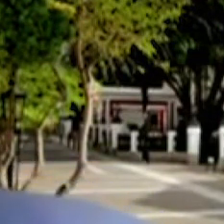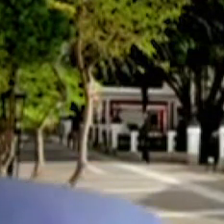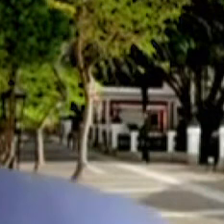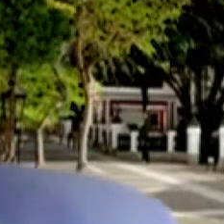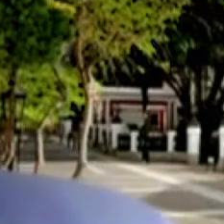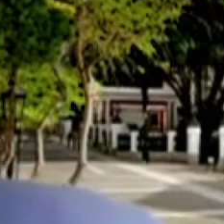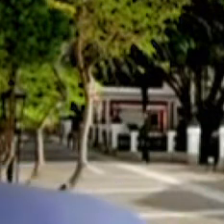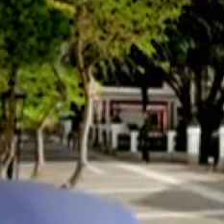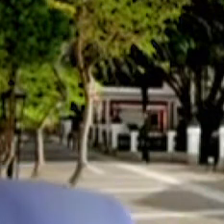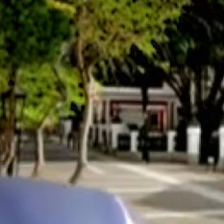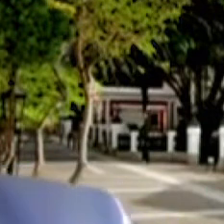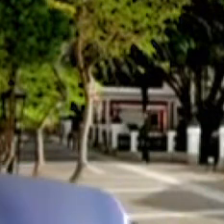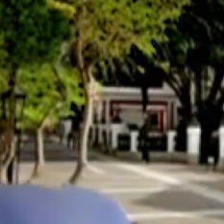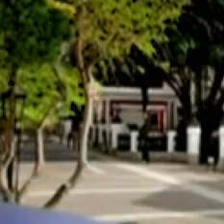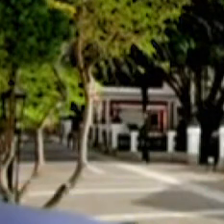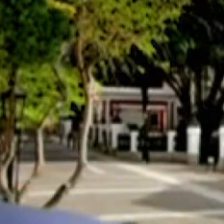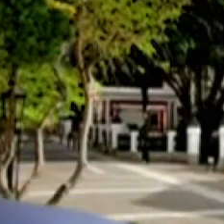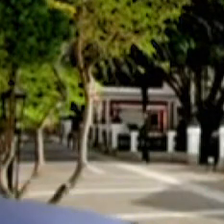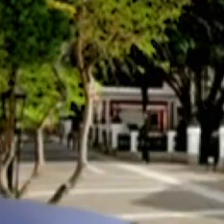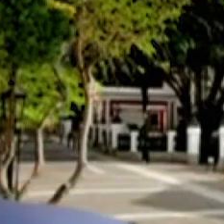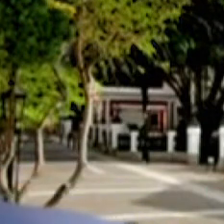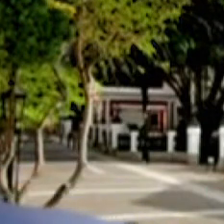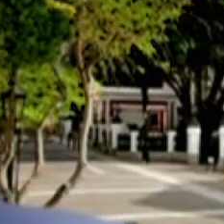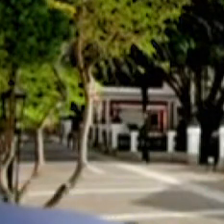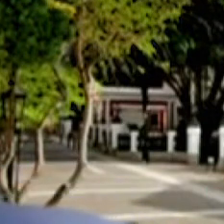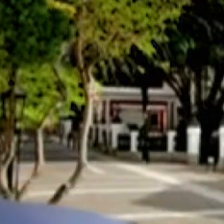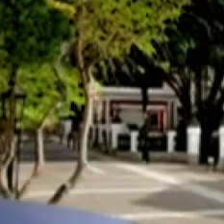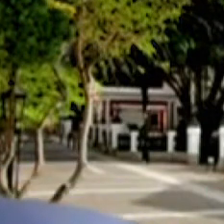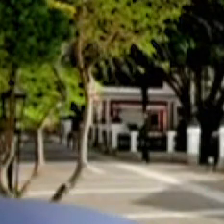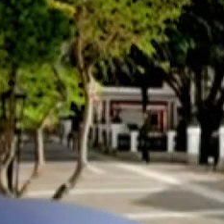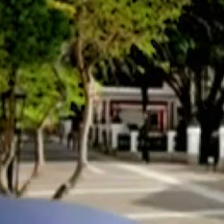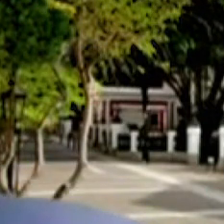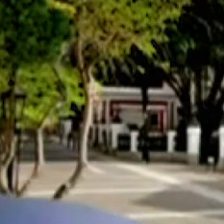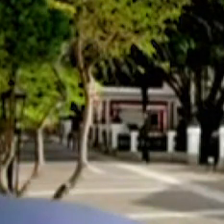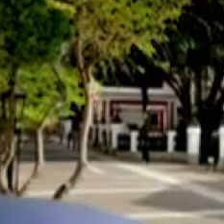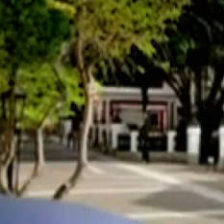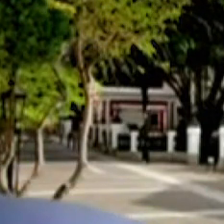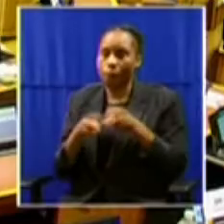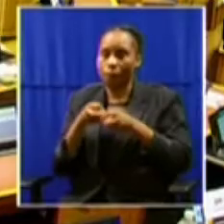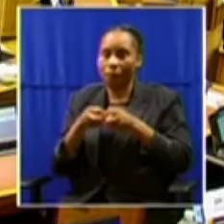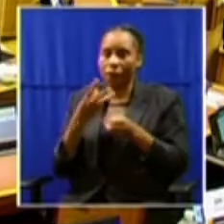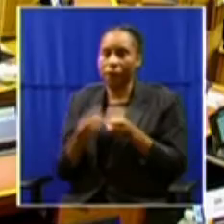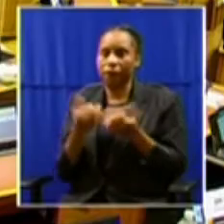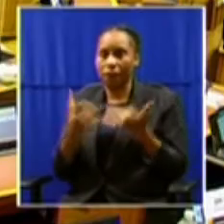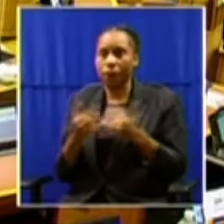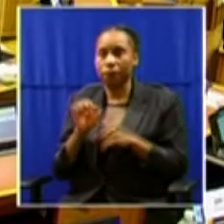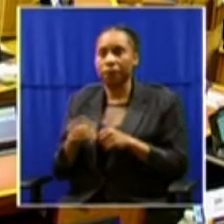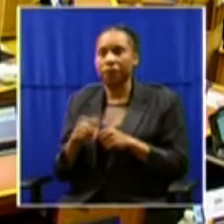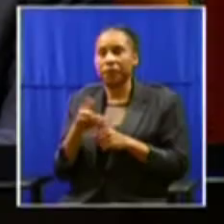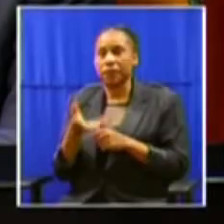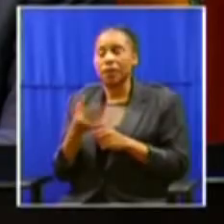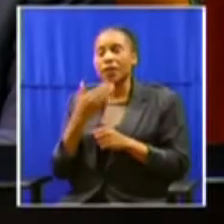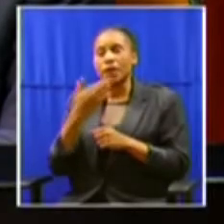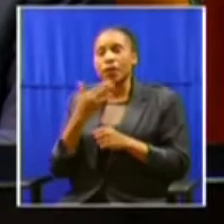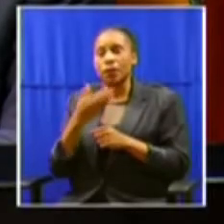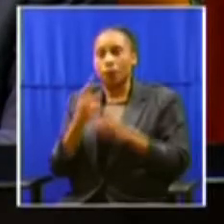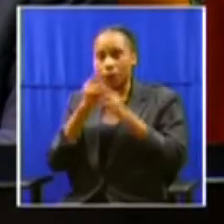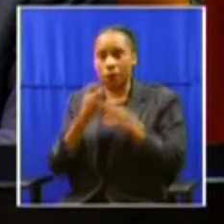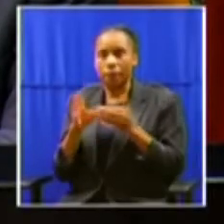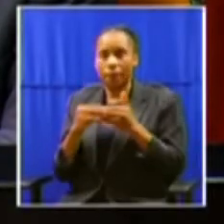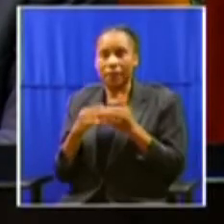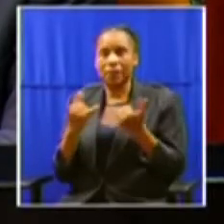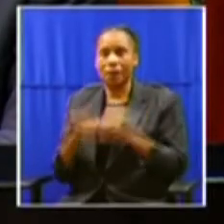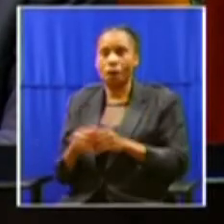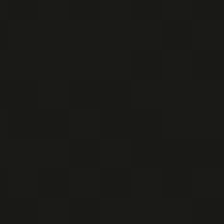it has hit a ceiling. So this is the problem we are faced with. Thank you. Thank you, Honourable Minister. Honourable members, we will now go